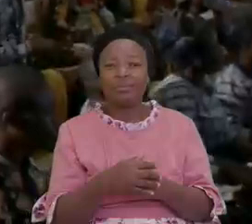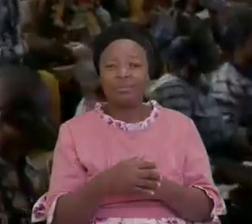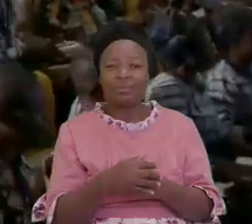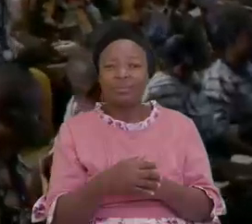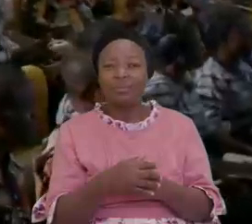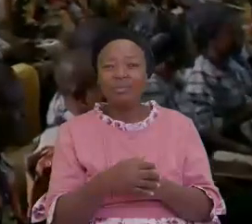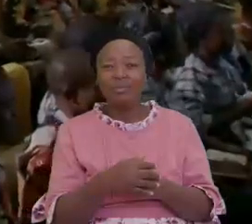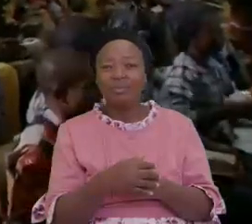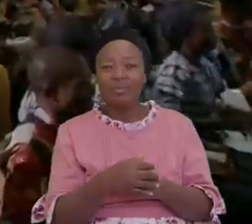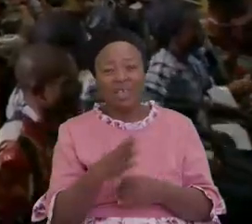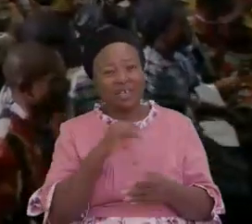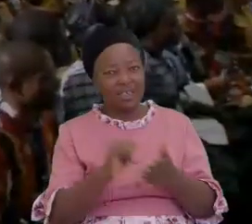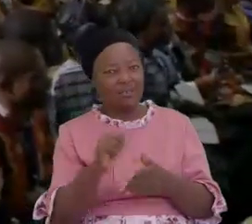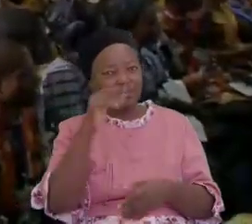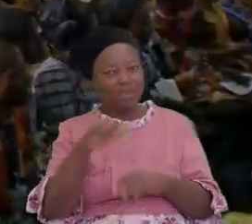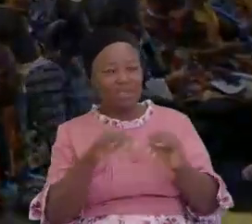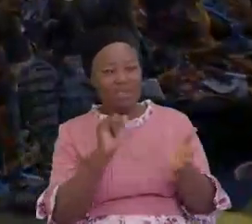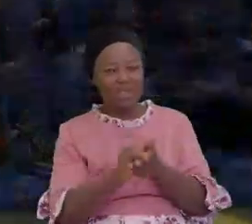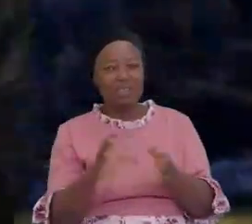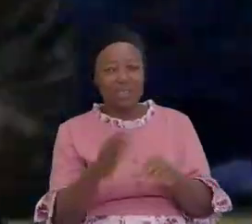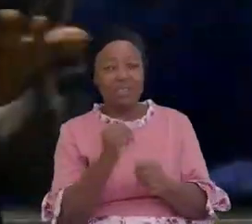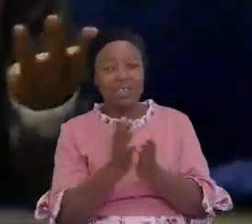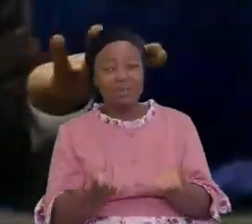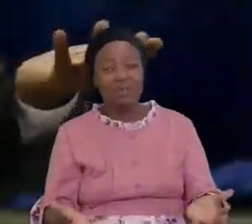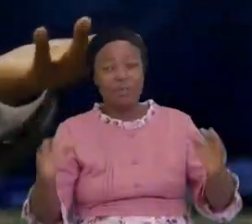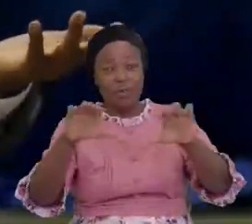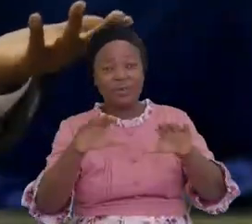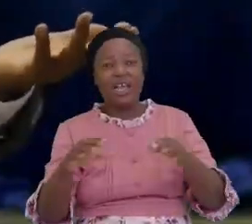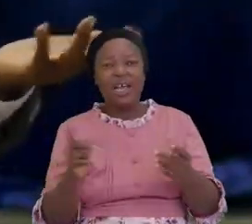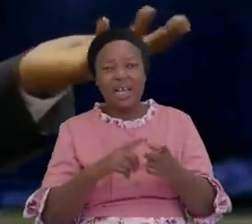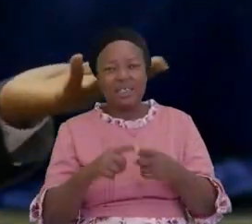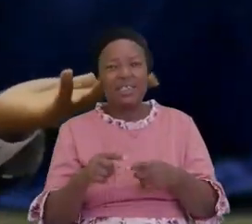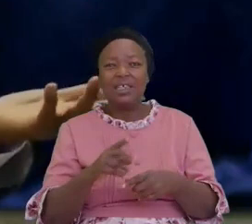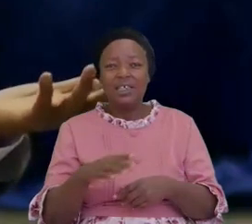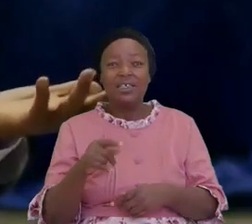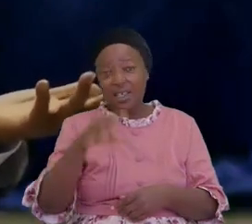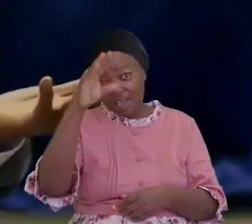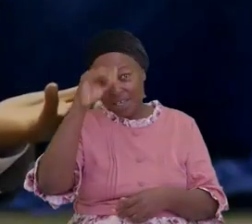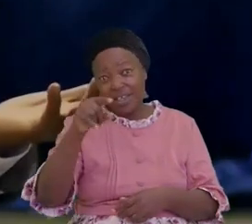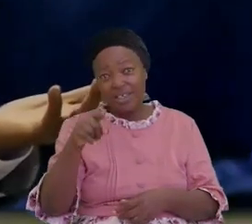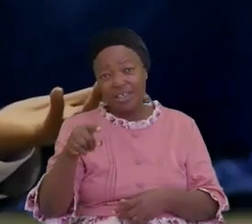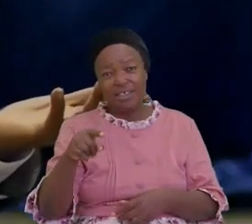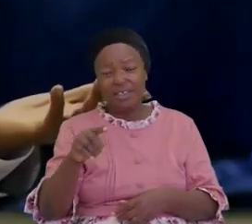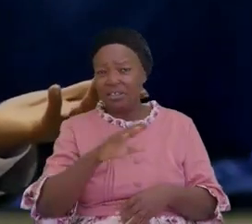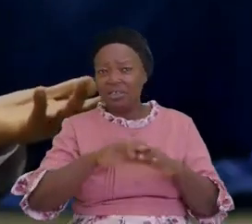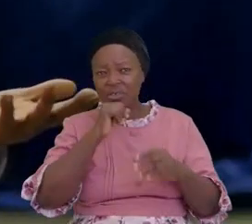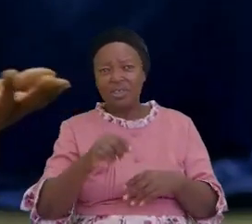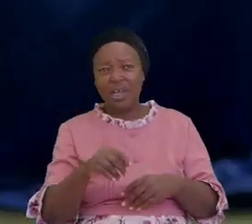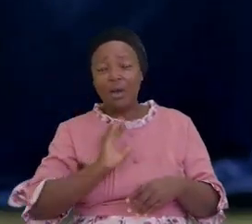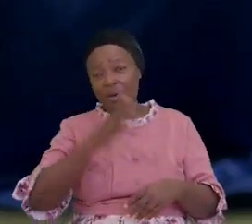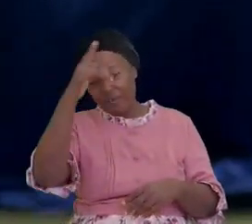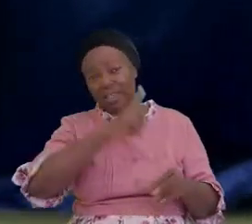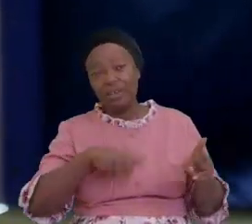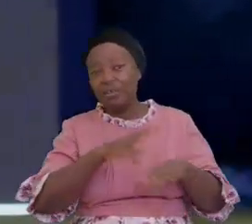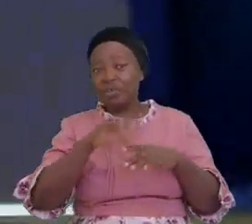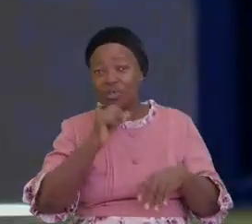And the woman did that. And I wasn't speaking their language.